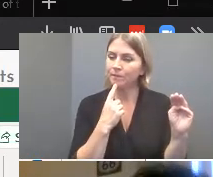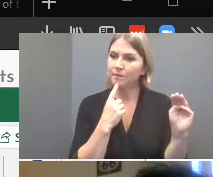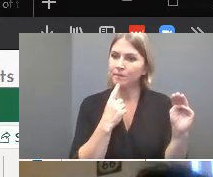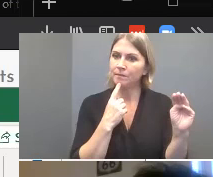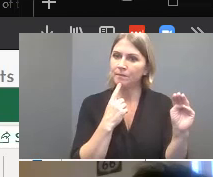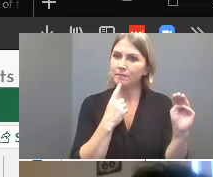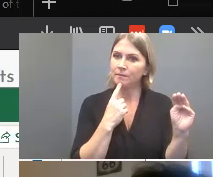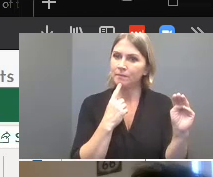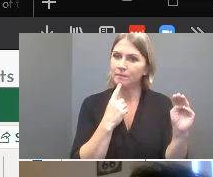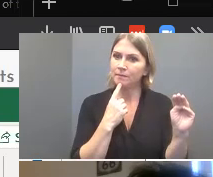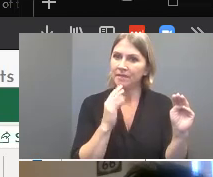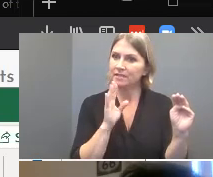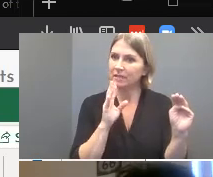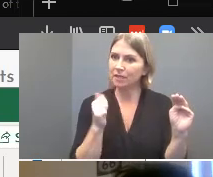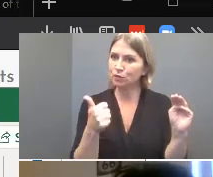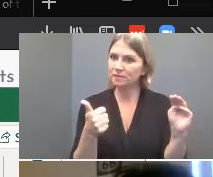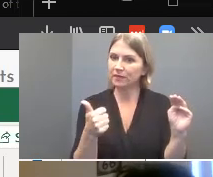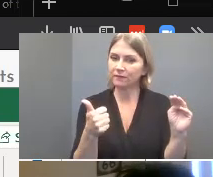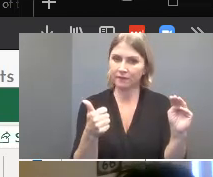do I explain this?